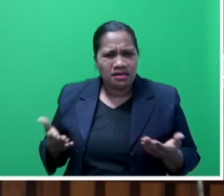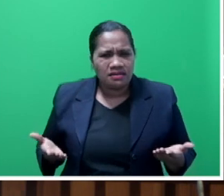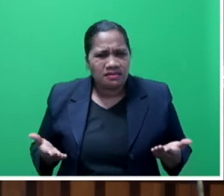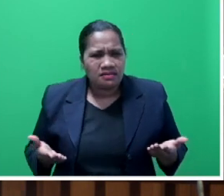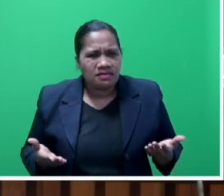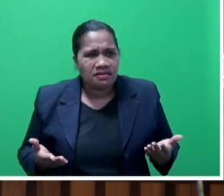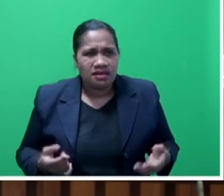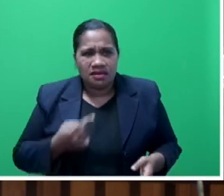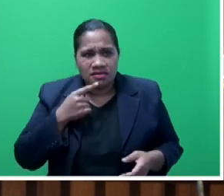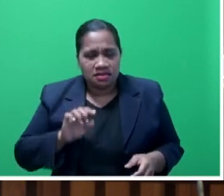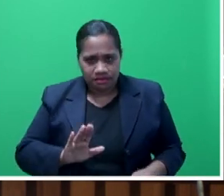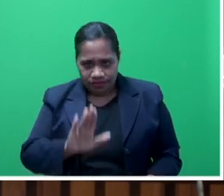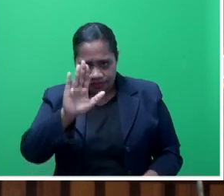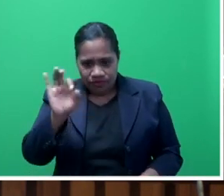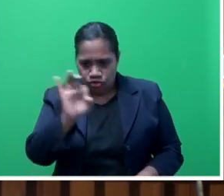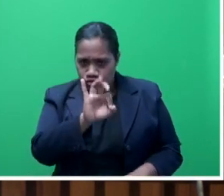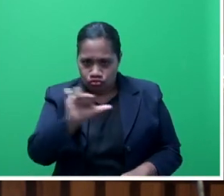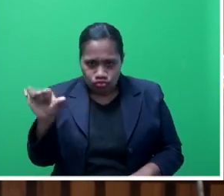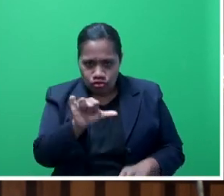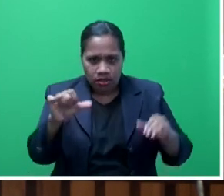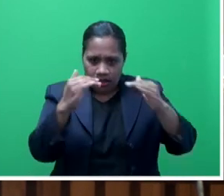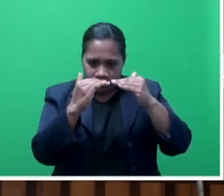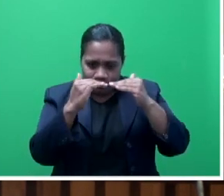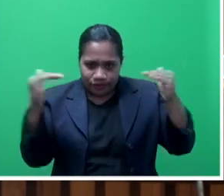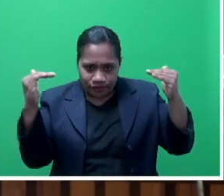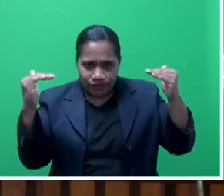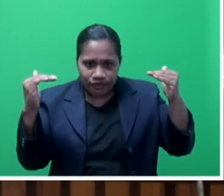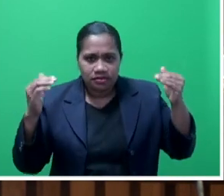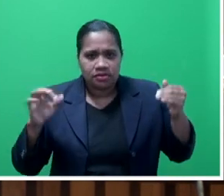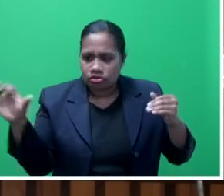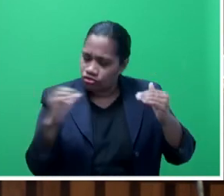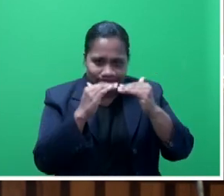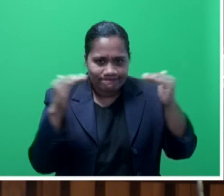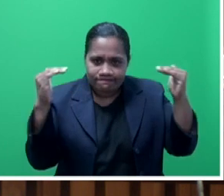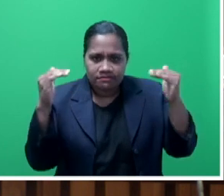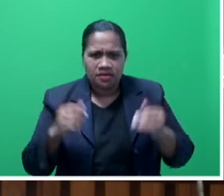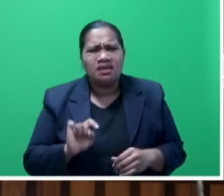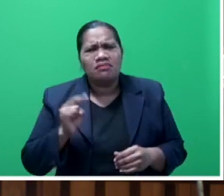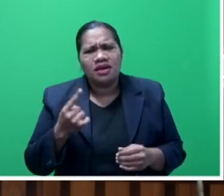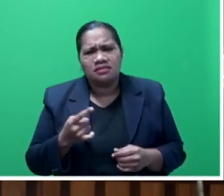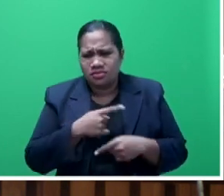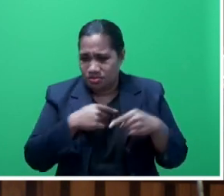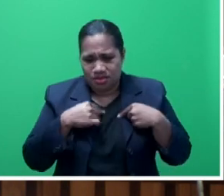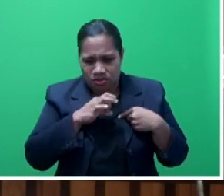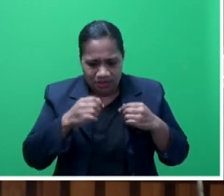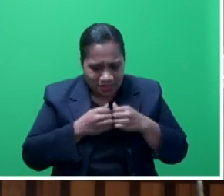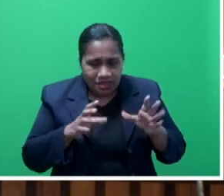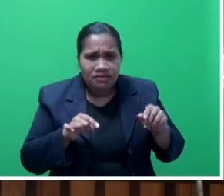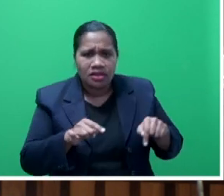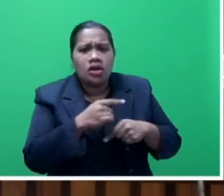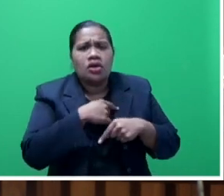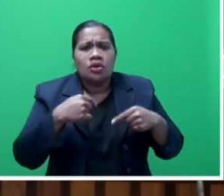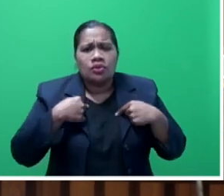you must be a level playing field. But we are not starting from a level playing field. We are a colonized state. We just gained